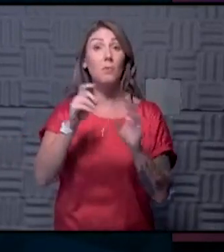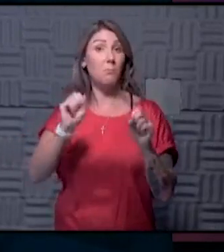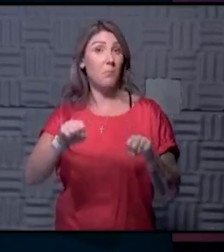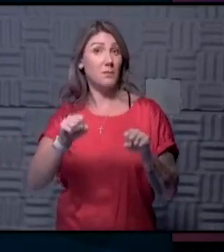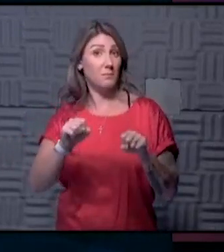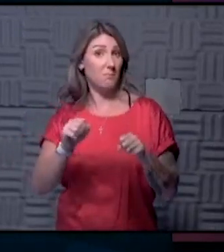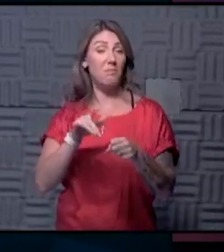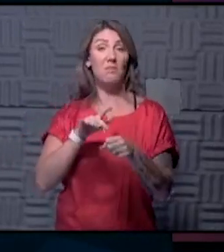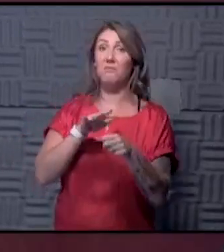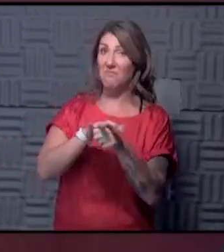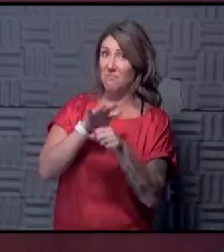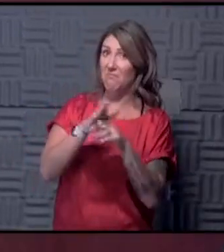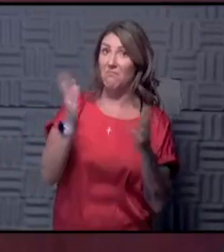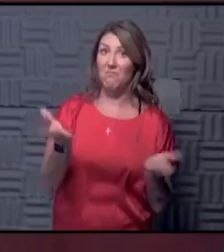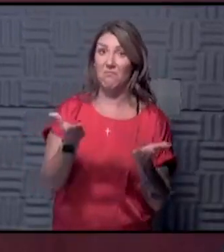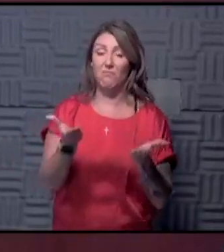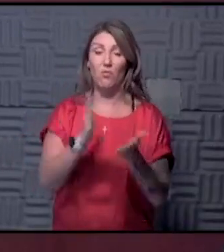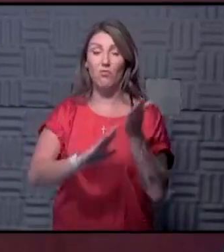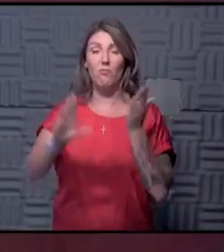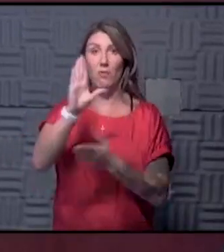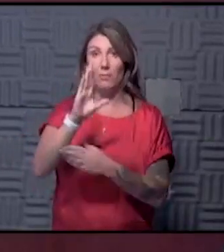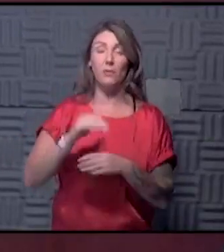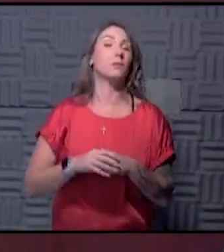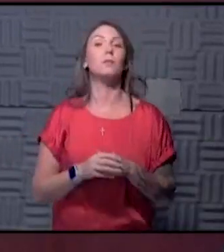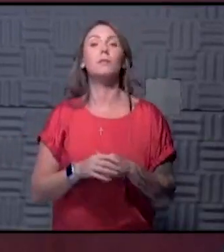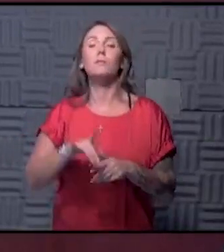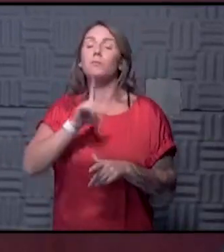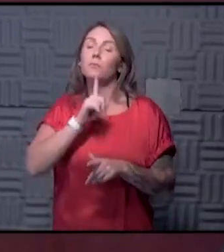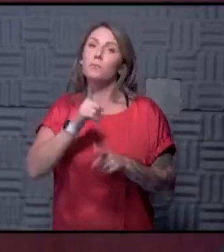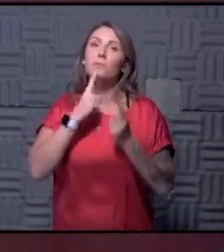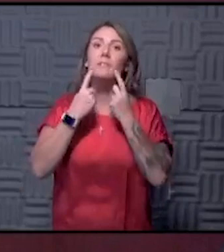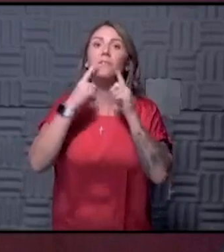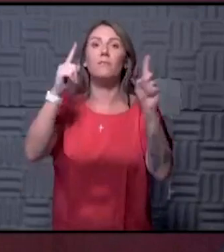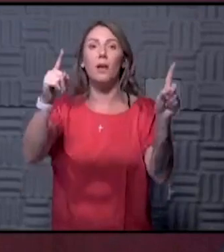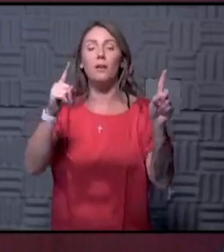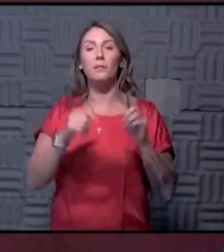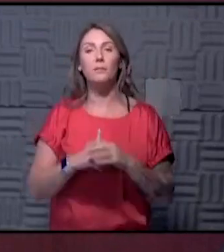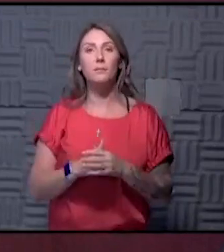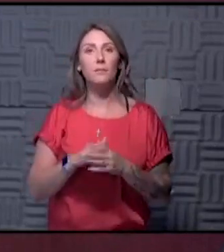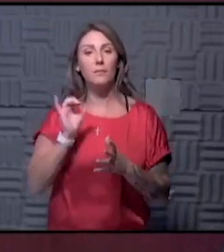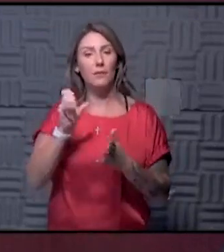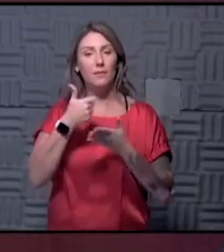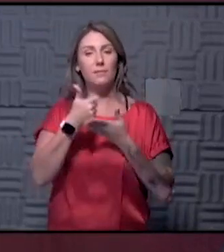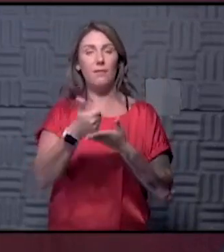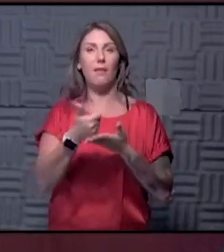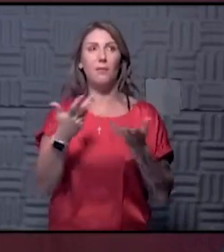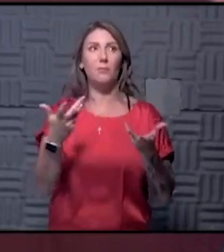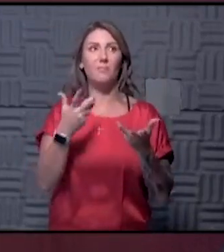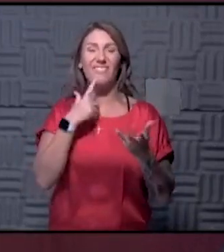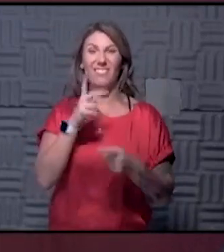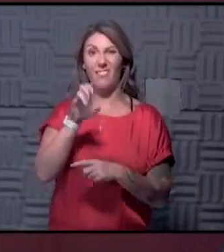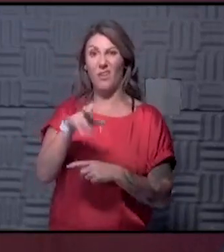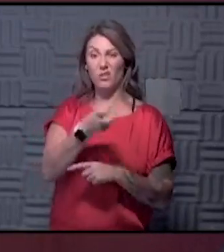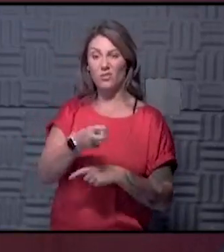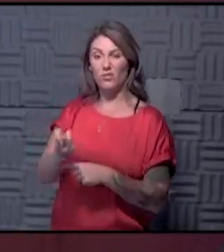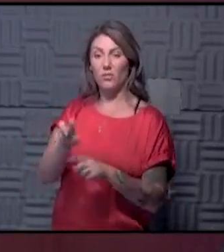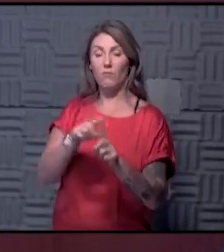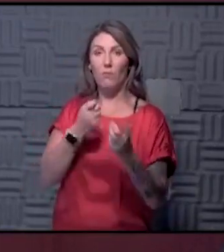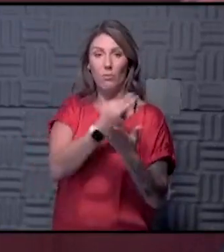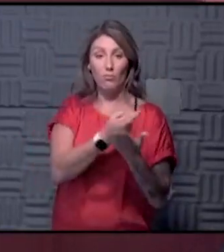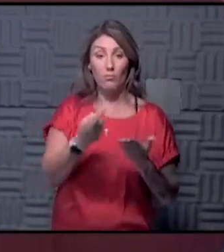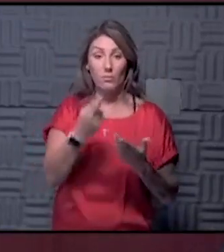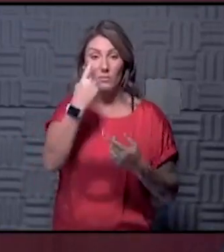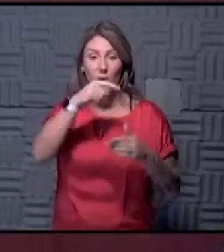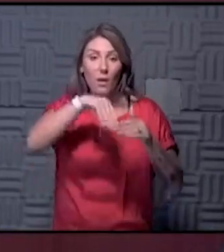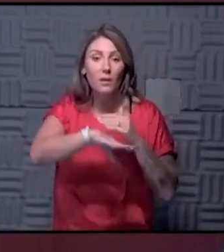campus, and that's been really effective. But that's helped us take that shift from, resources for